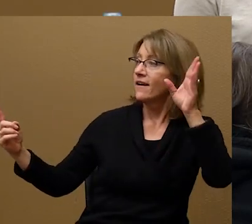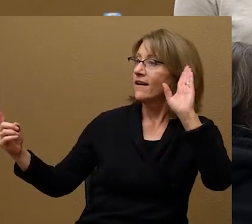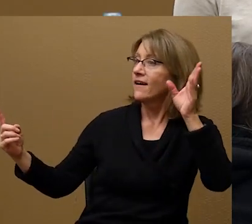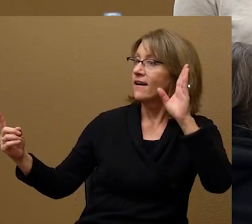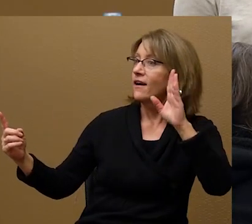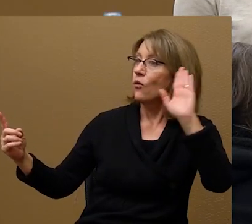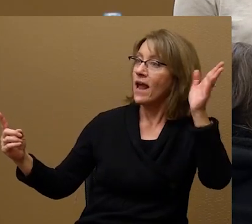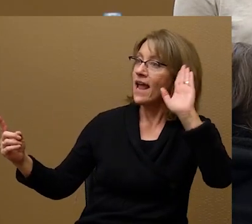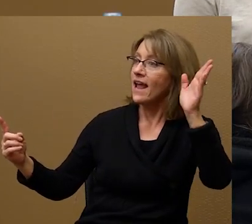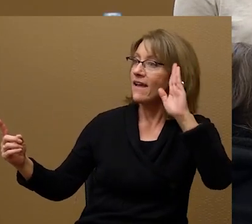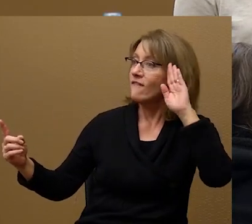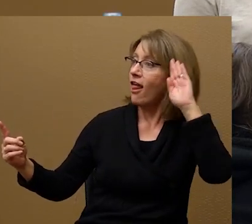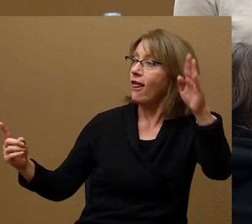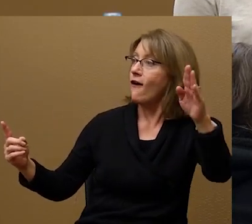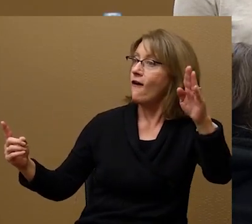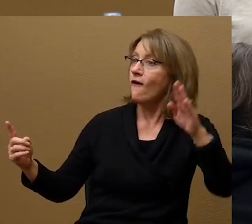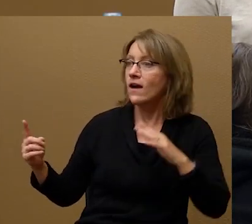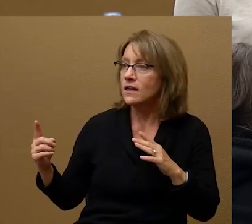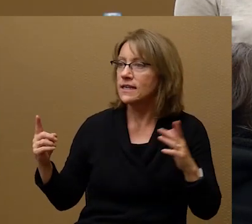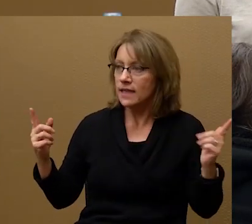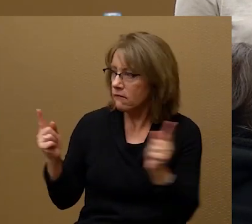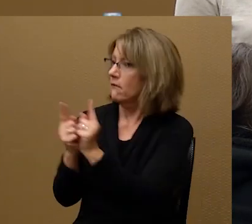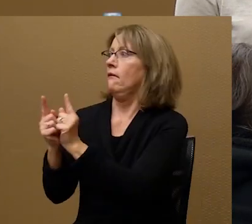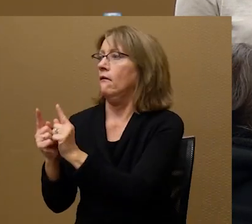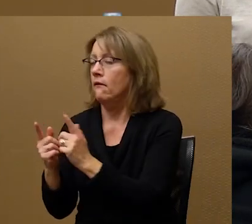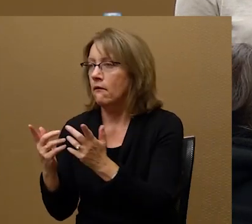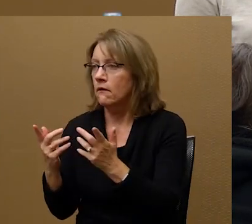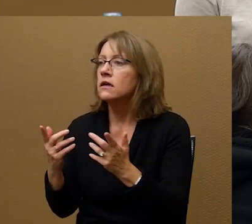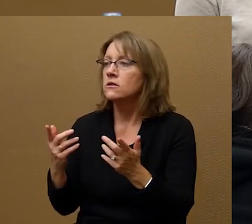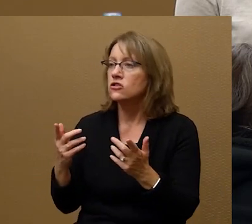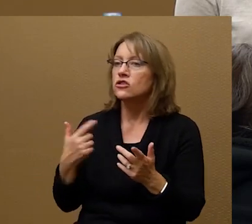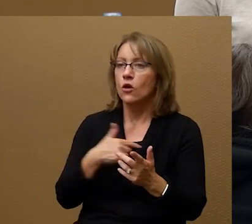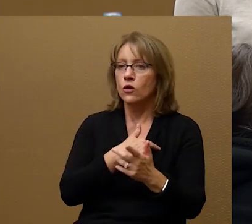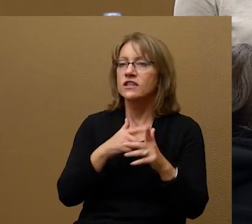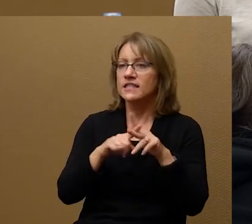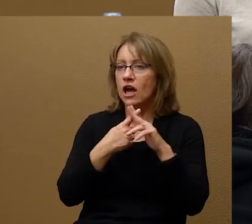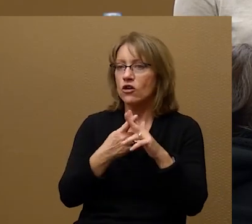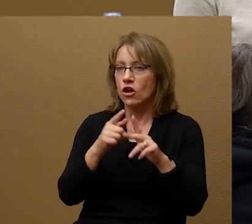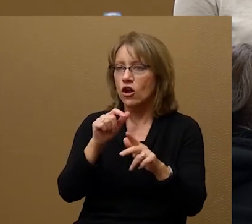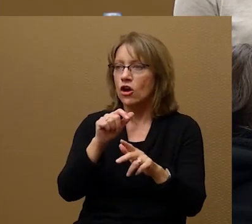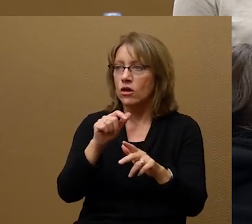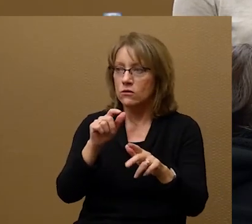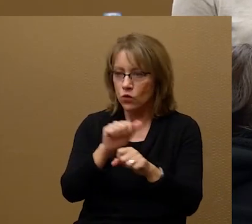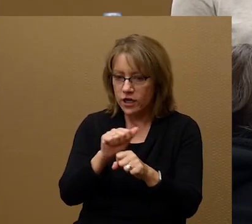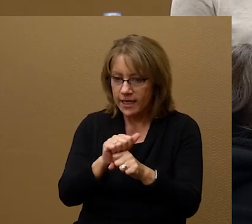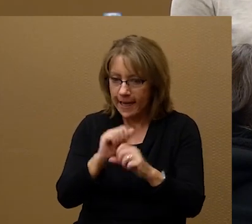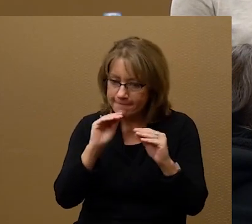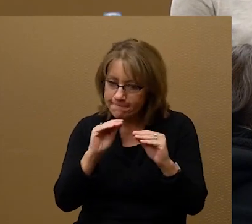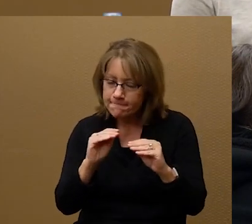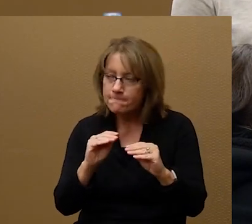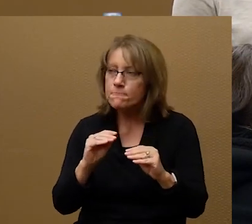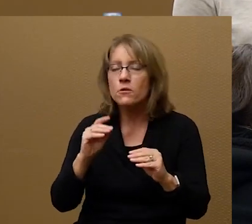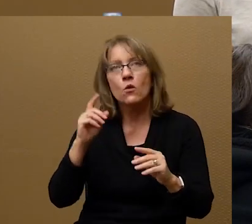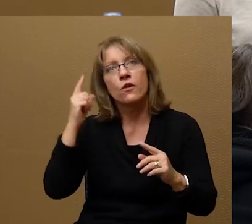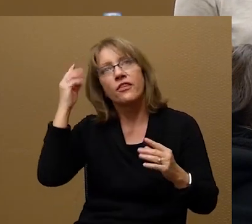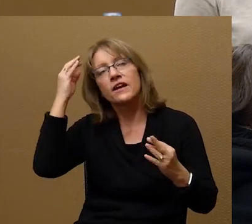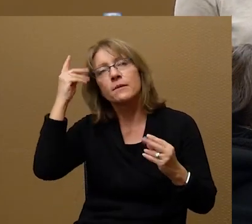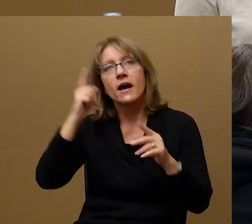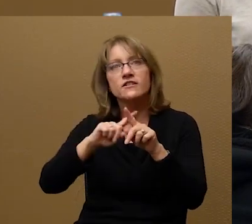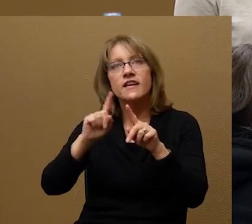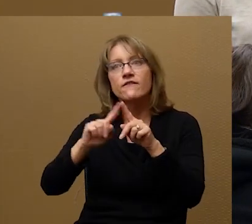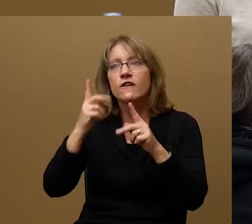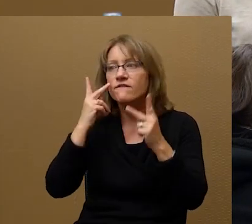right now, we just started working on this. We're sort of coming up with visuals and that we could work with